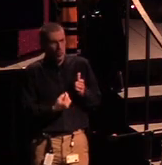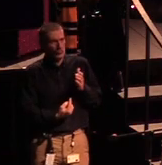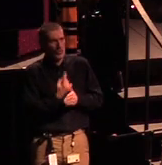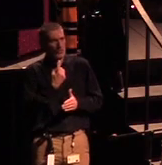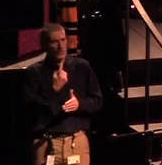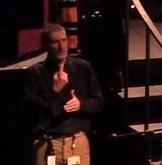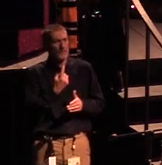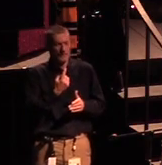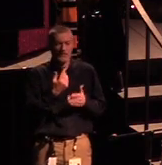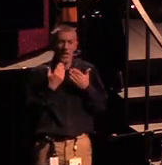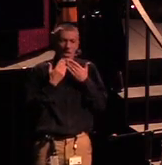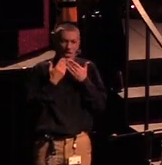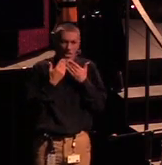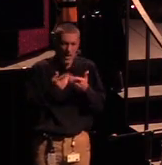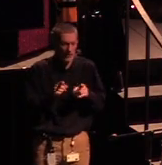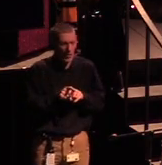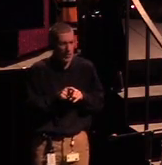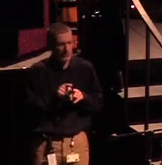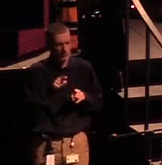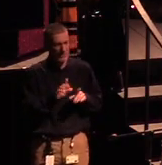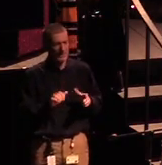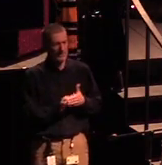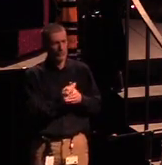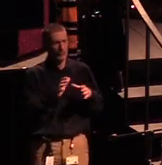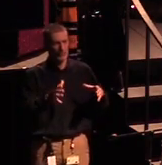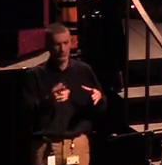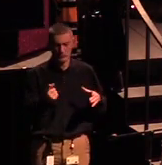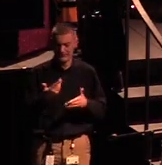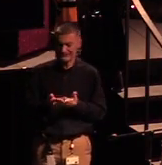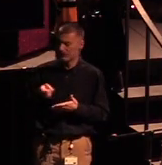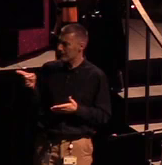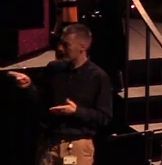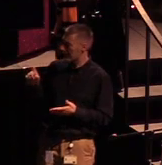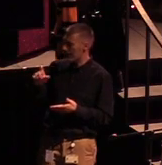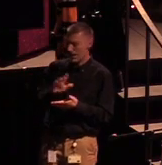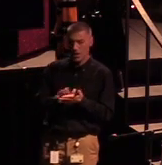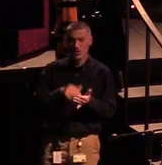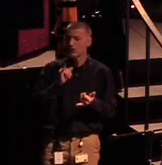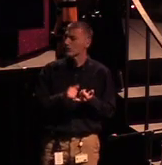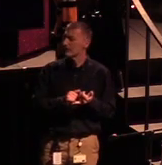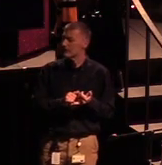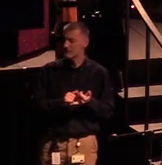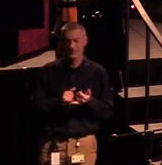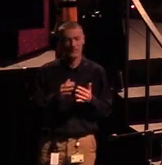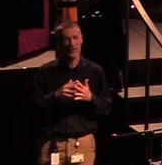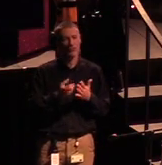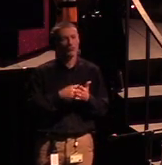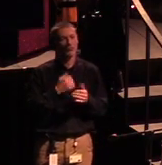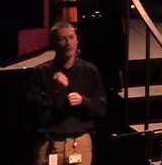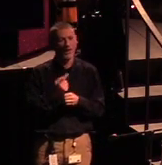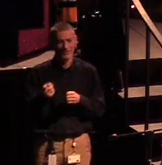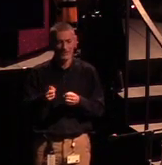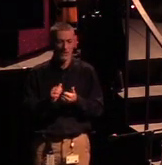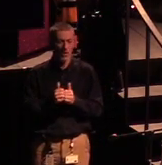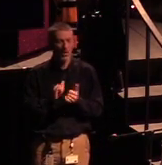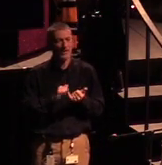special thanks must go to that for that to somebody sitting over to Chris Wright and his colleague samijo Marsh who